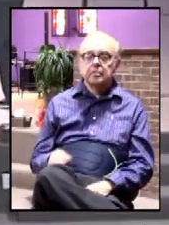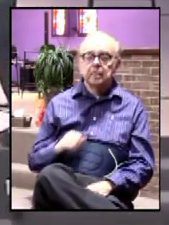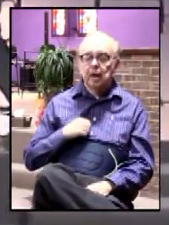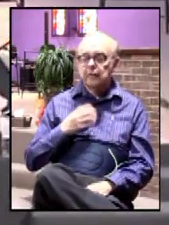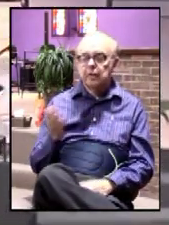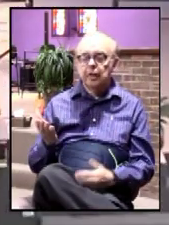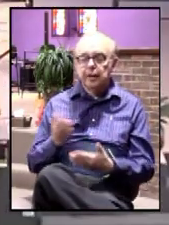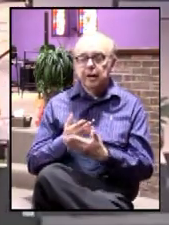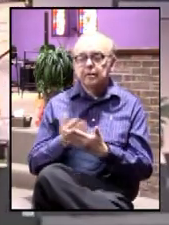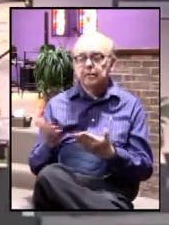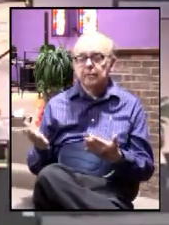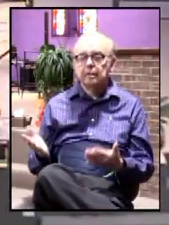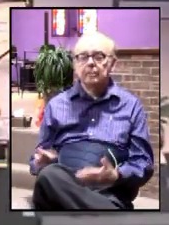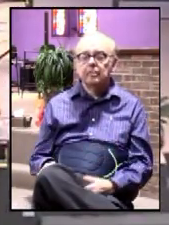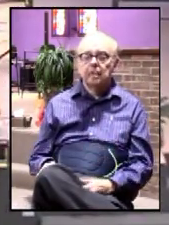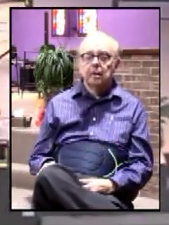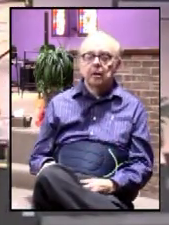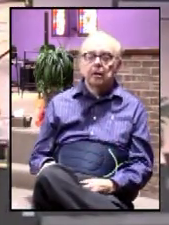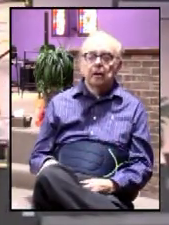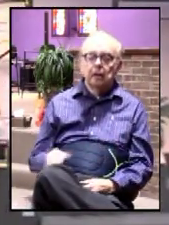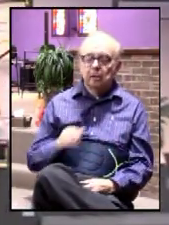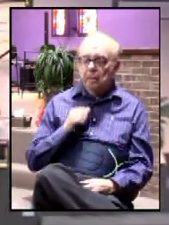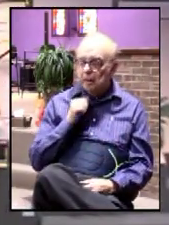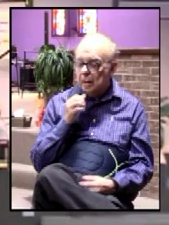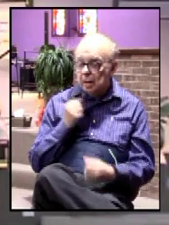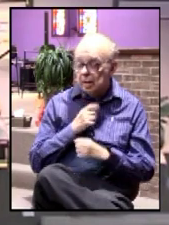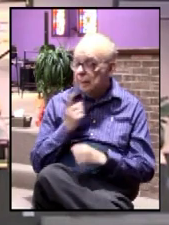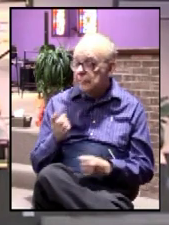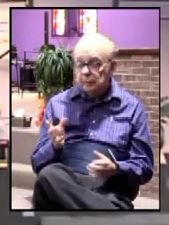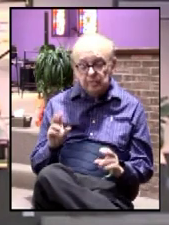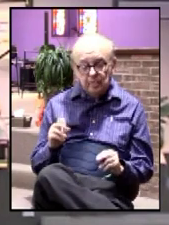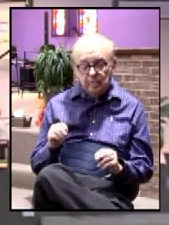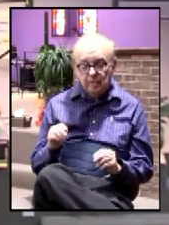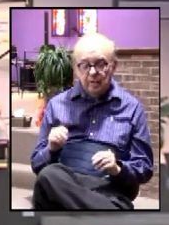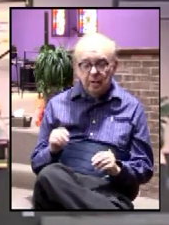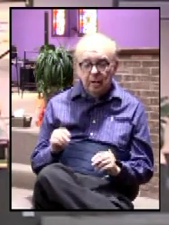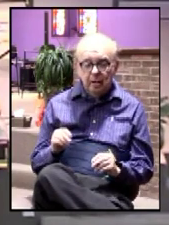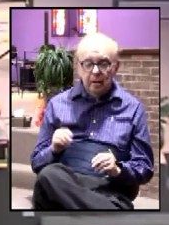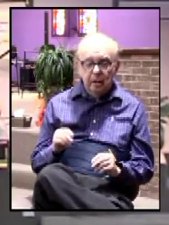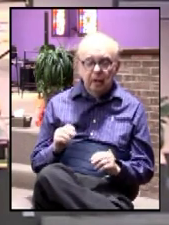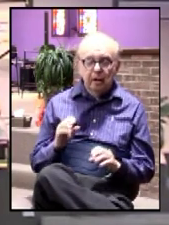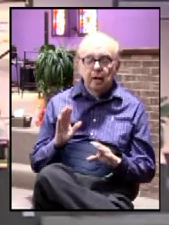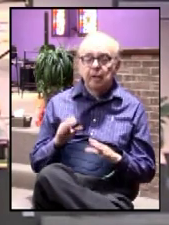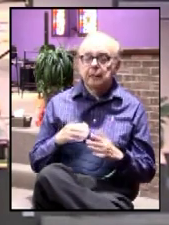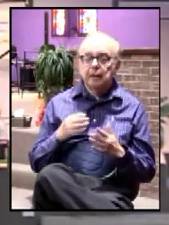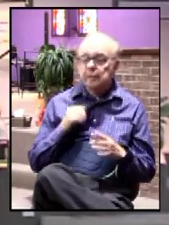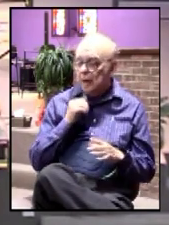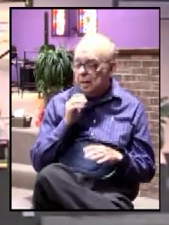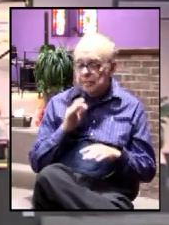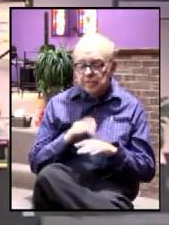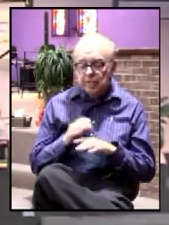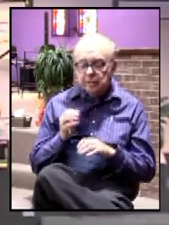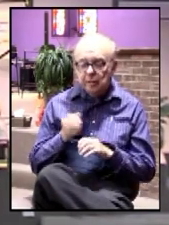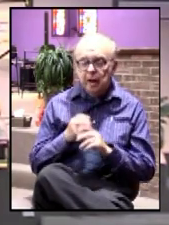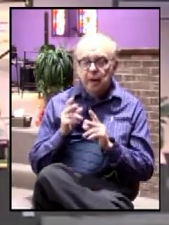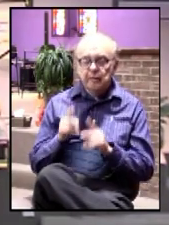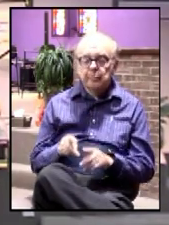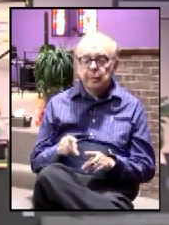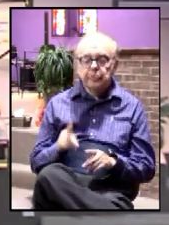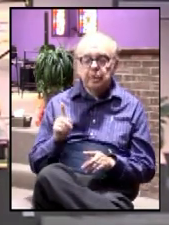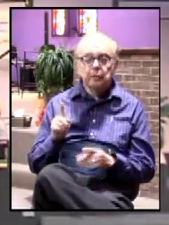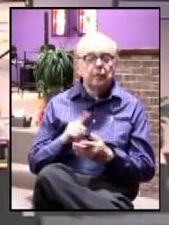I got other things. And it's not that I don't love you, it's just that I can't get to all of you in 1